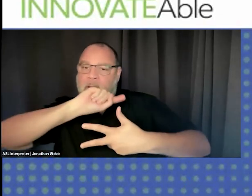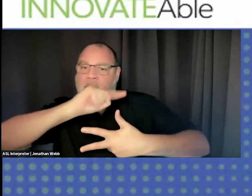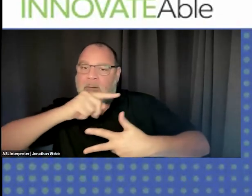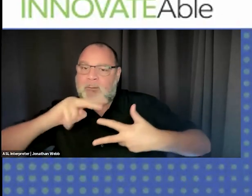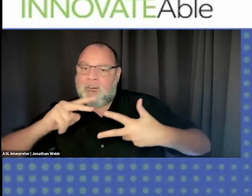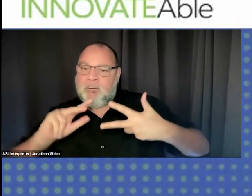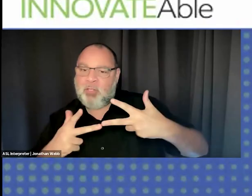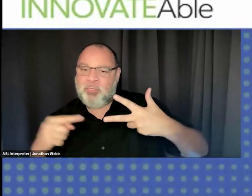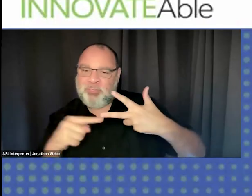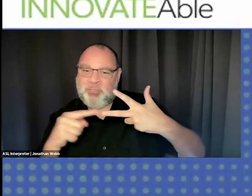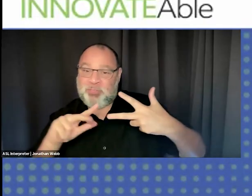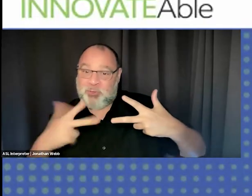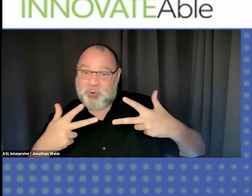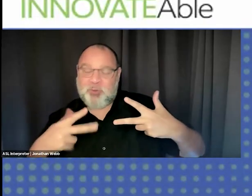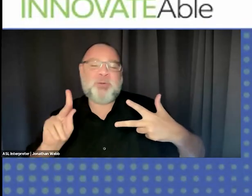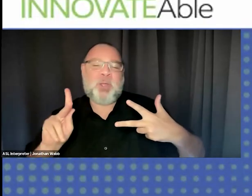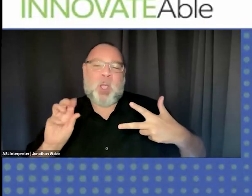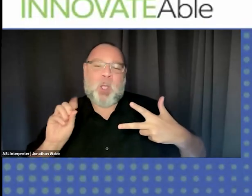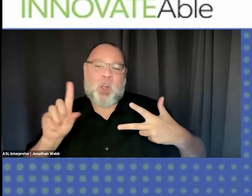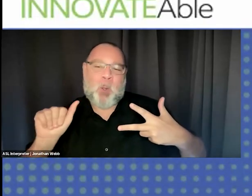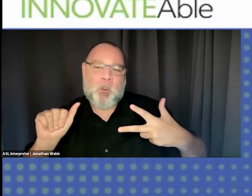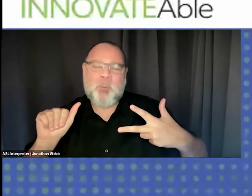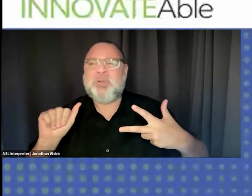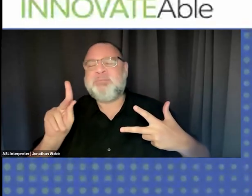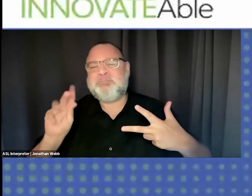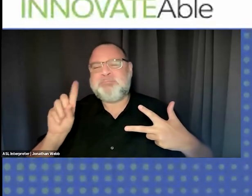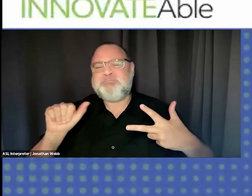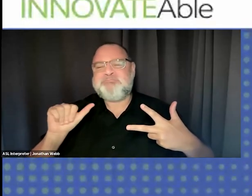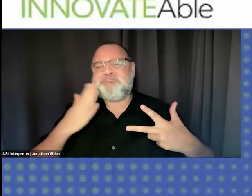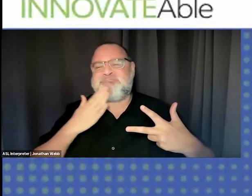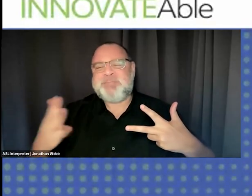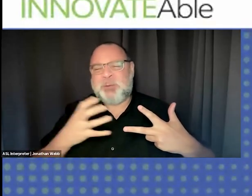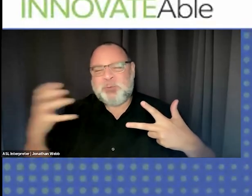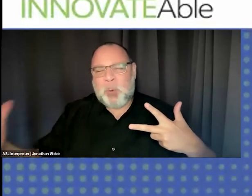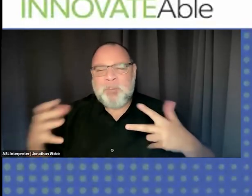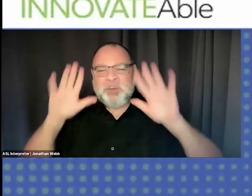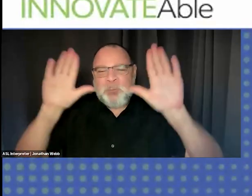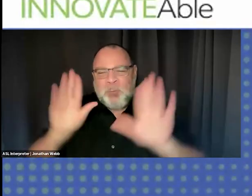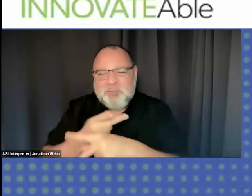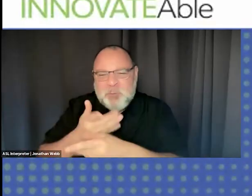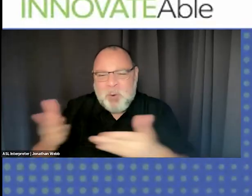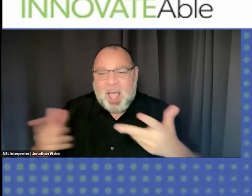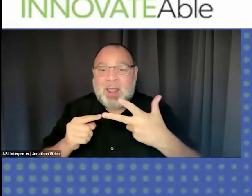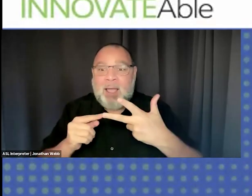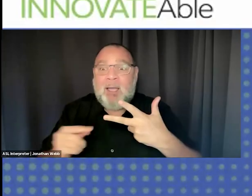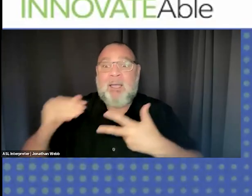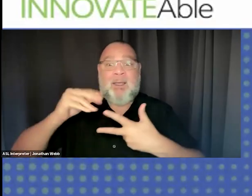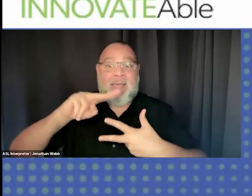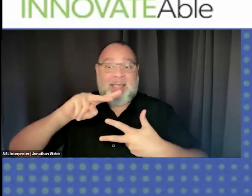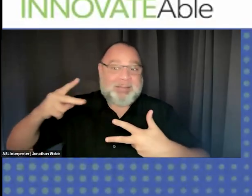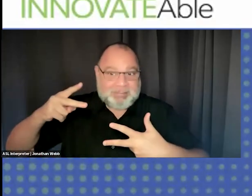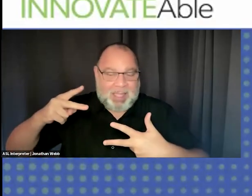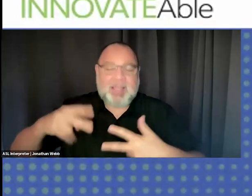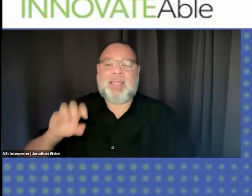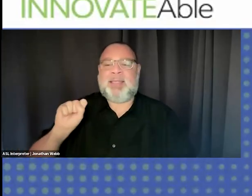have Coda. Coda, thank you so much. What an incredible product. Second place, Scan